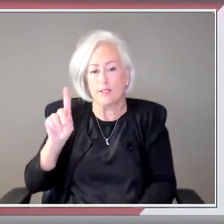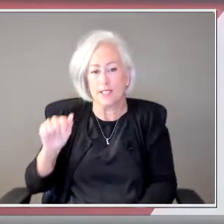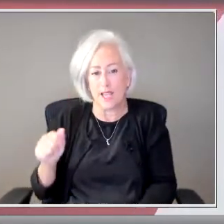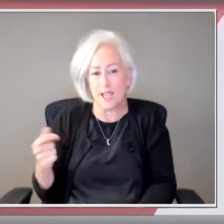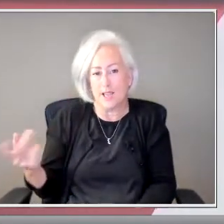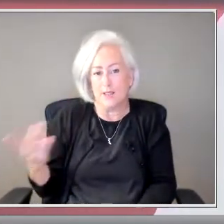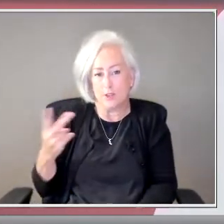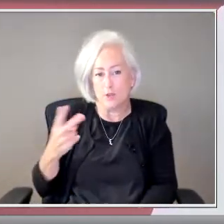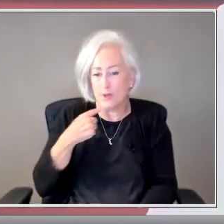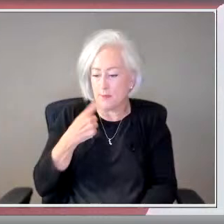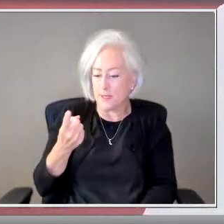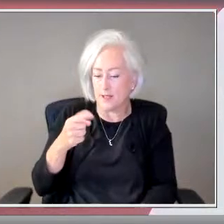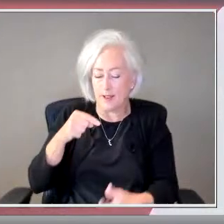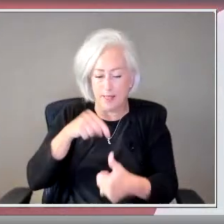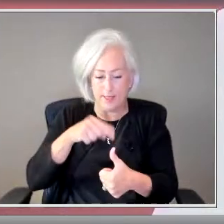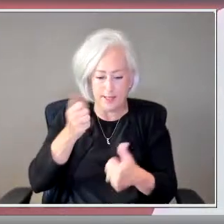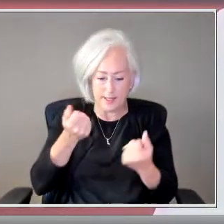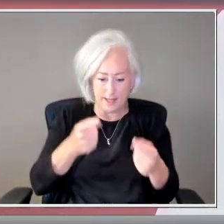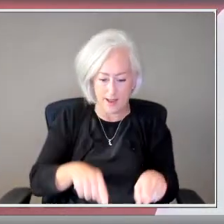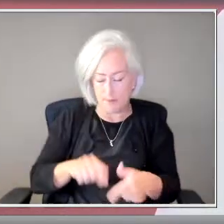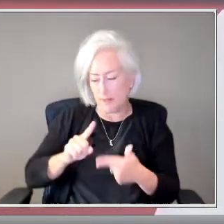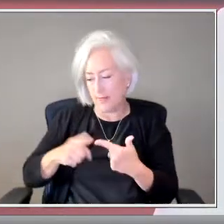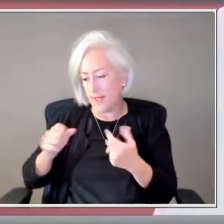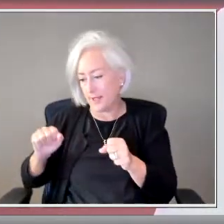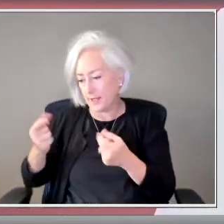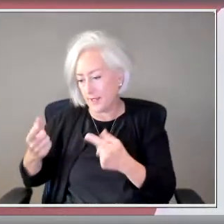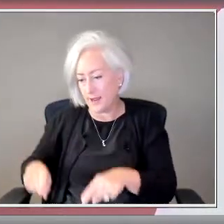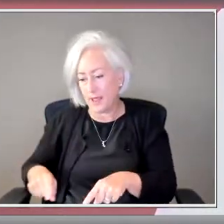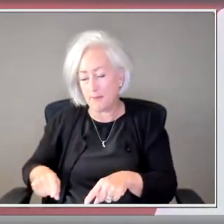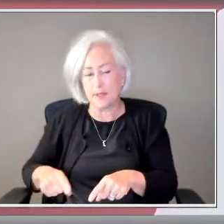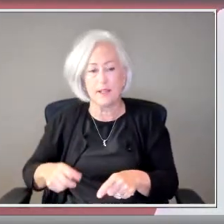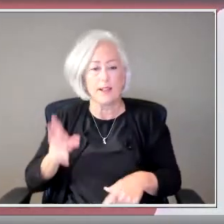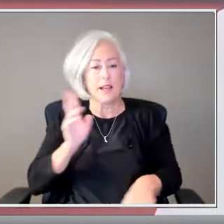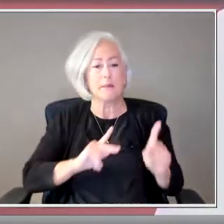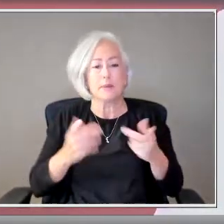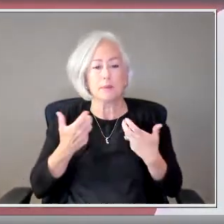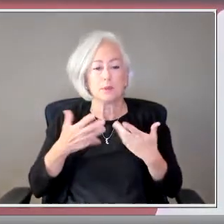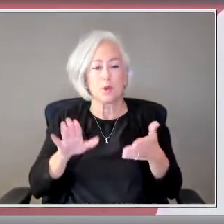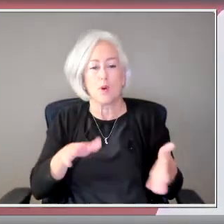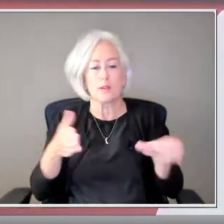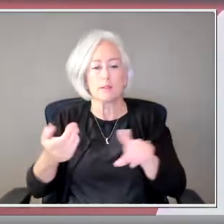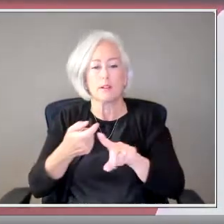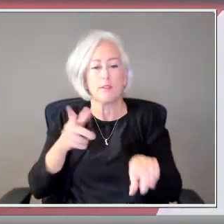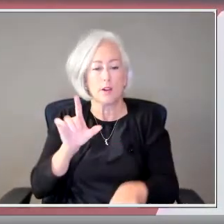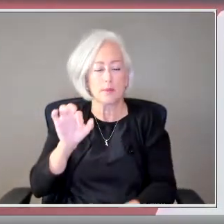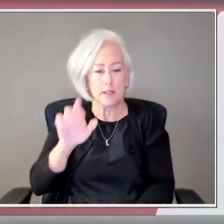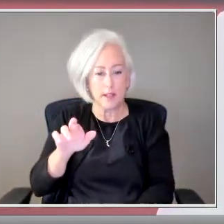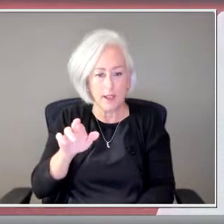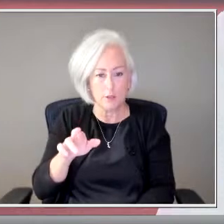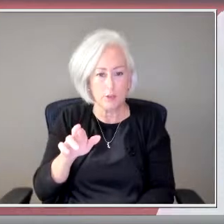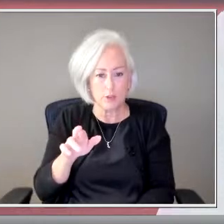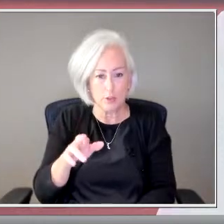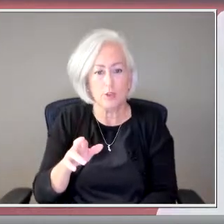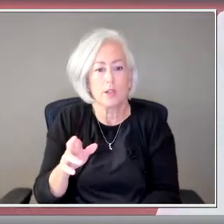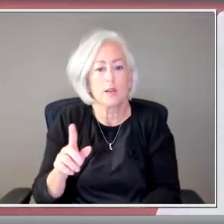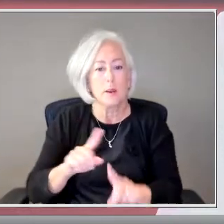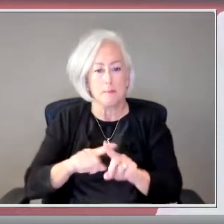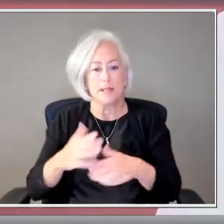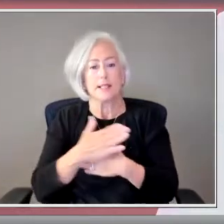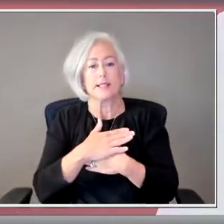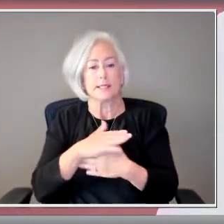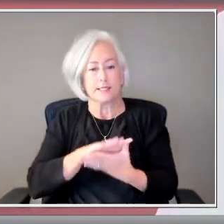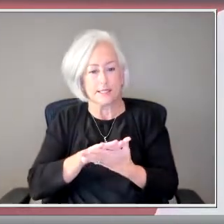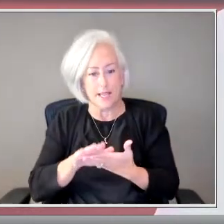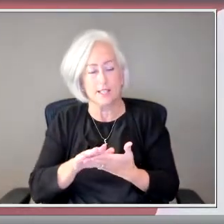could happen or this happened. And nobody wants to die of cancer, but they have the comfort of knowing their ejection fraction is 55%